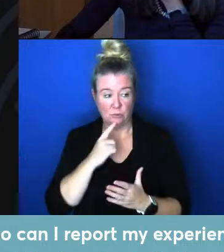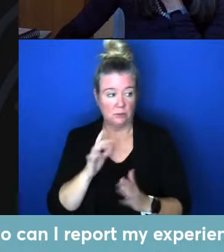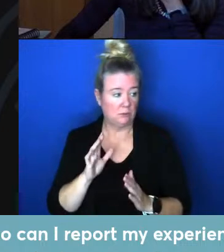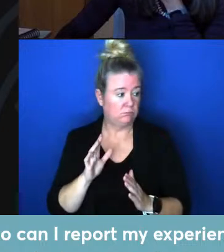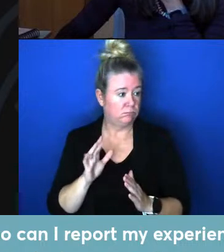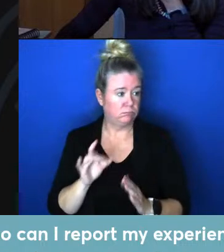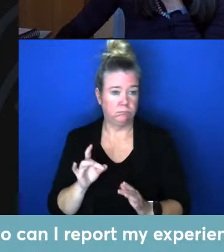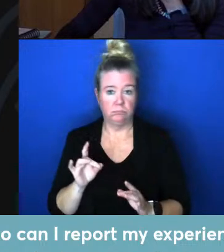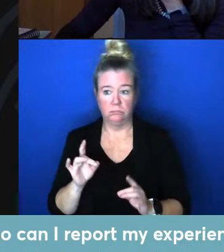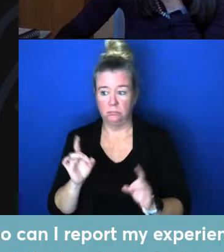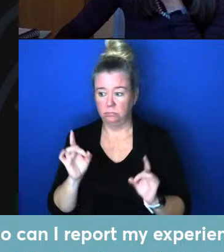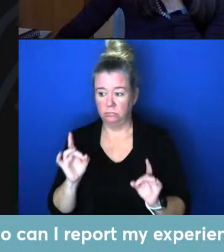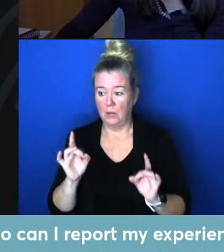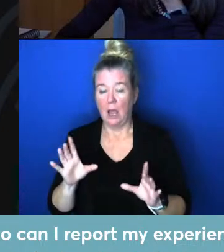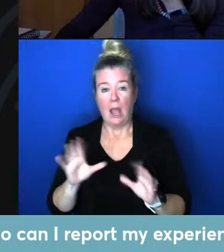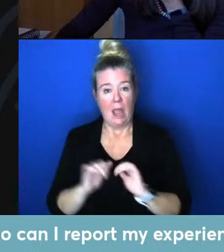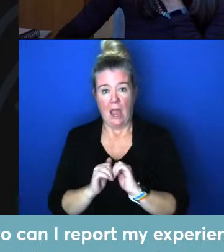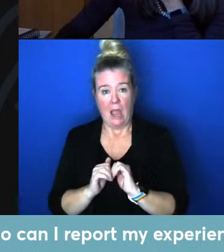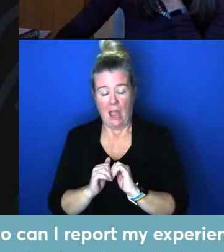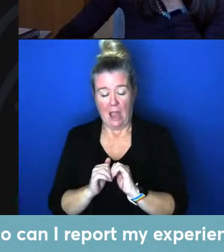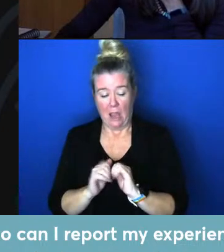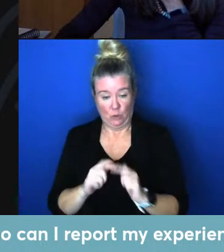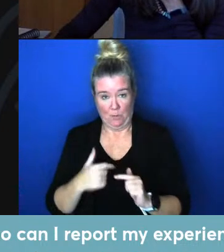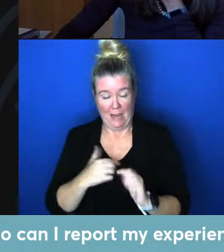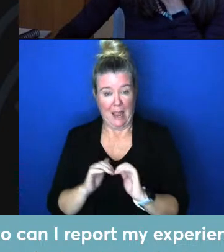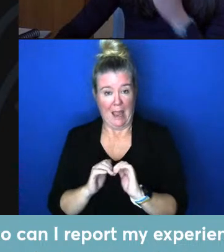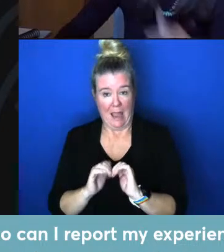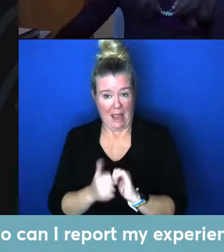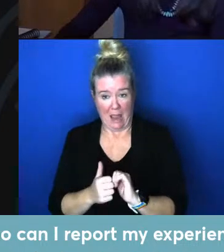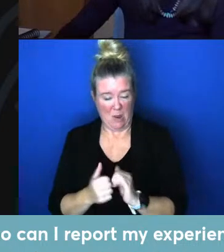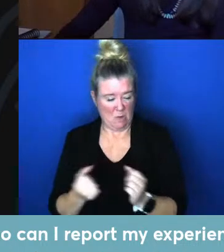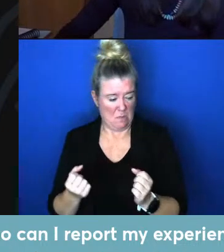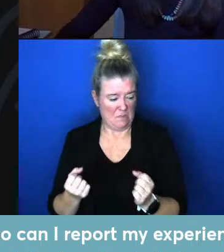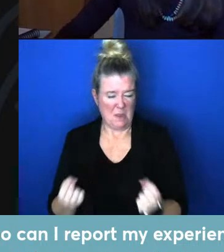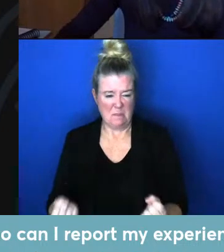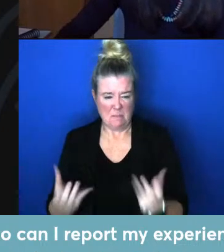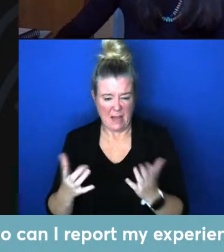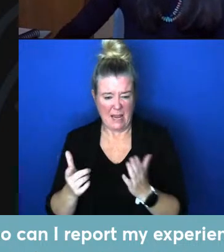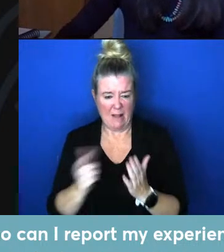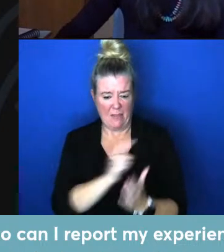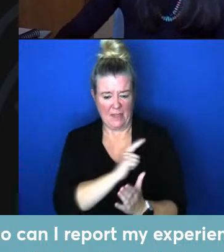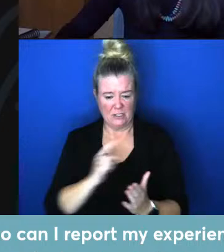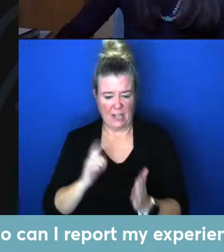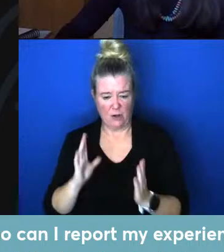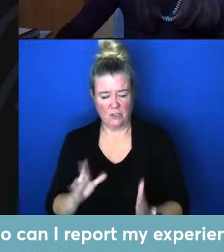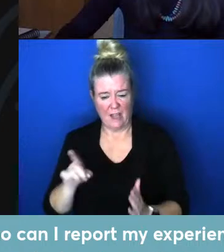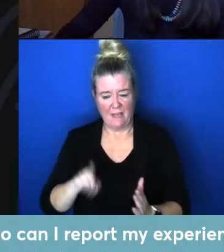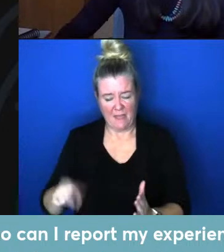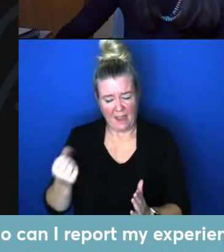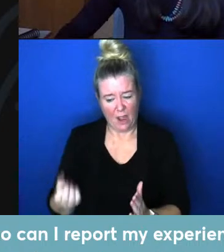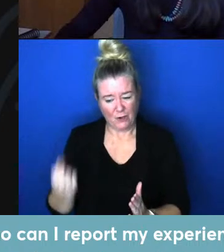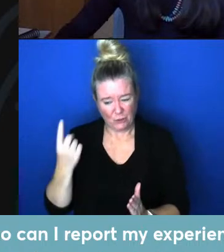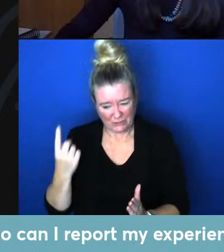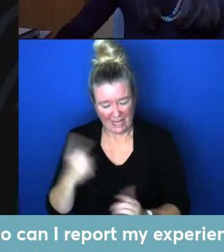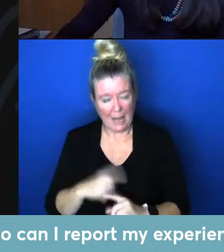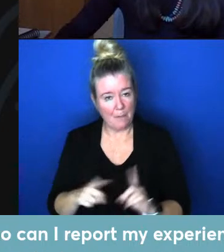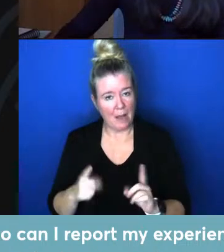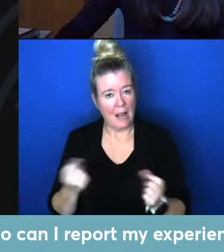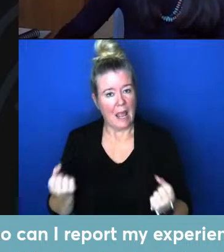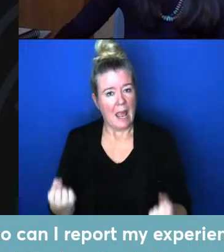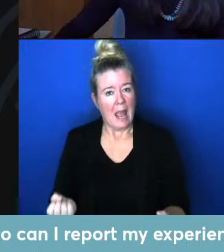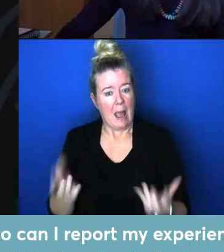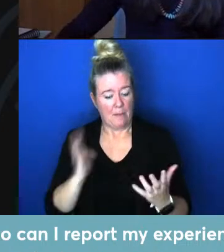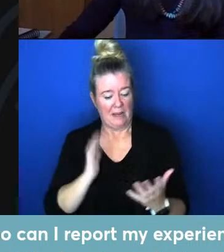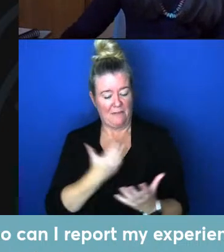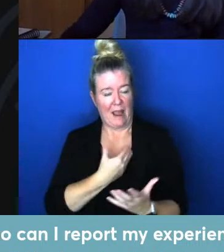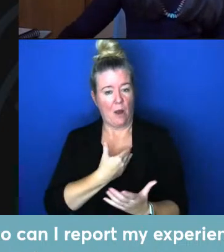me how many legislators do understand, but how many of our